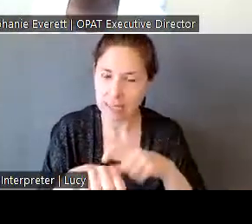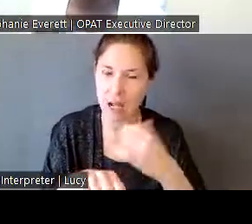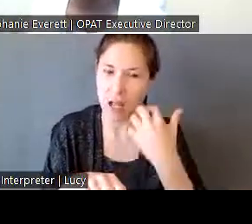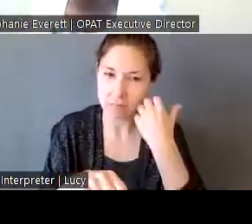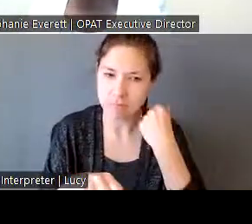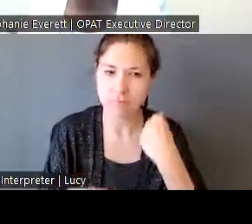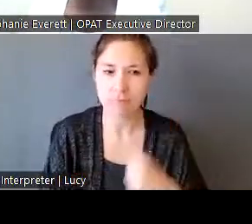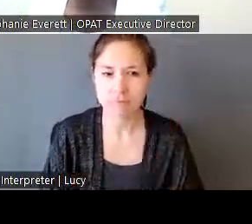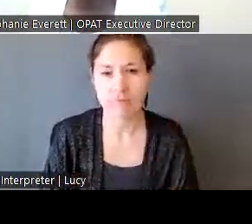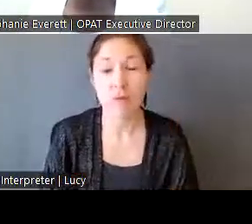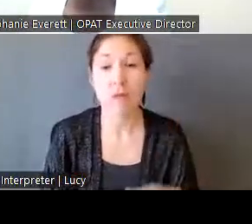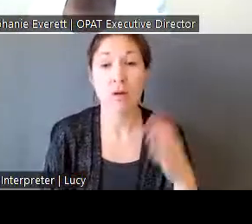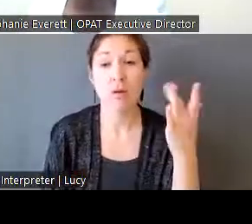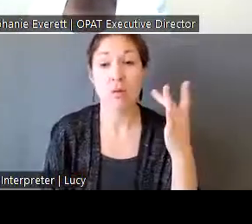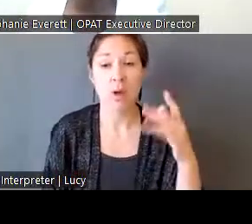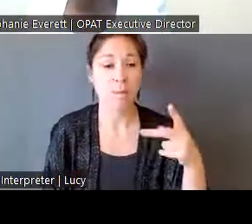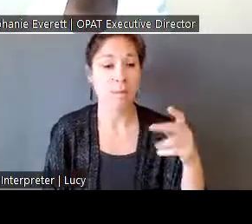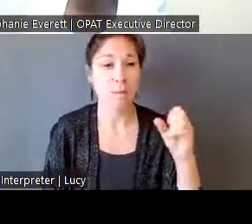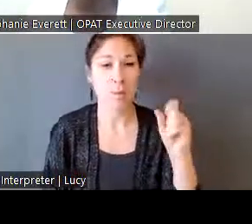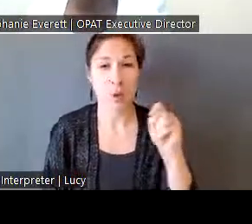doing, because it's been